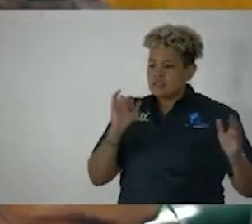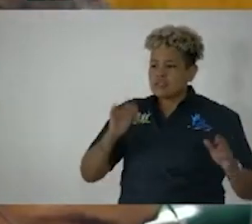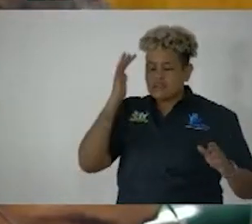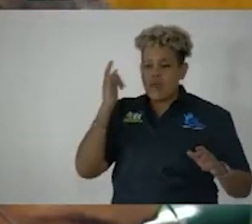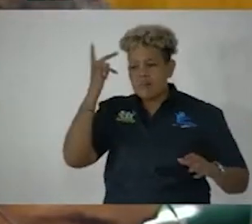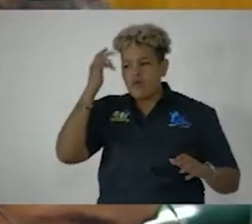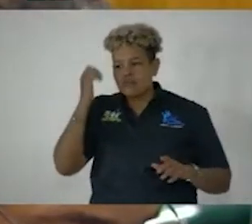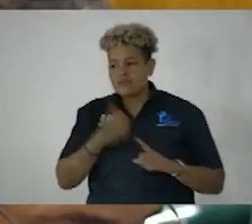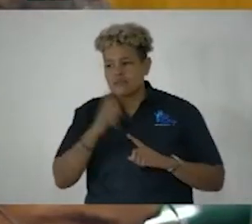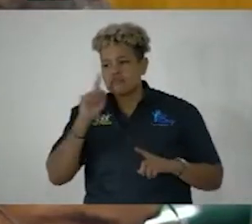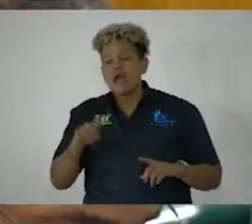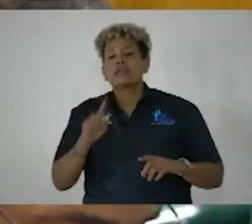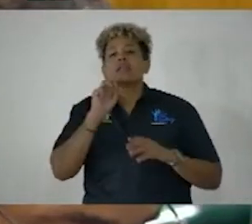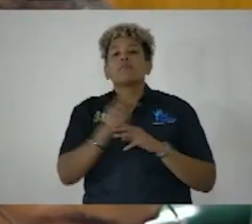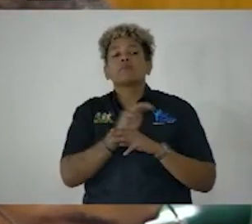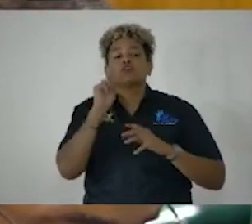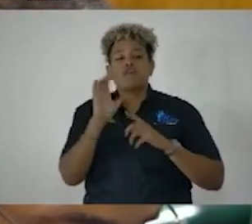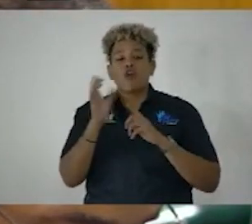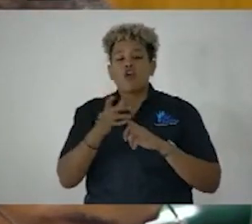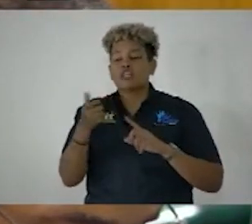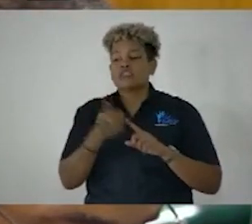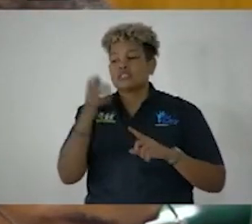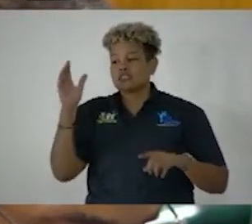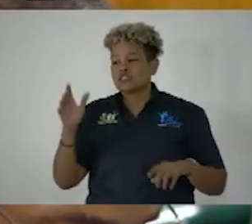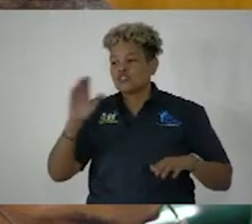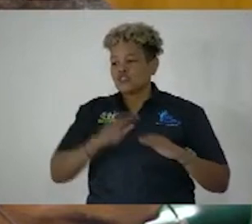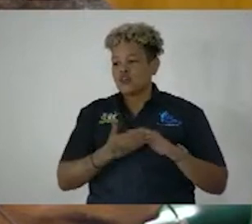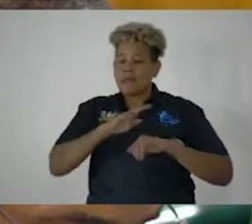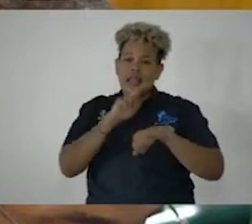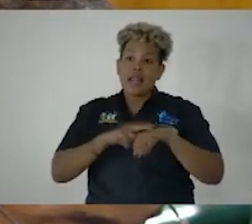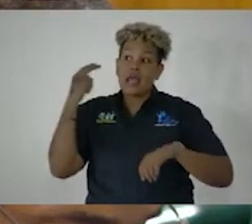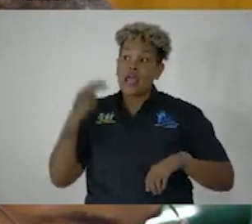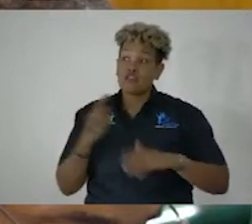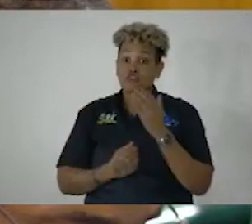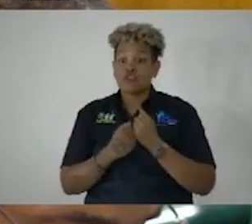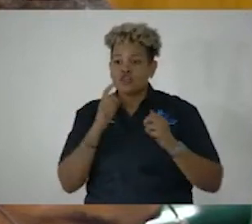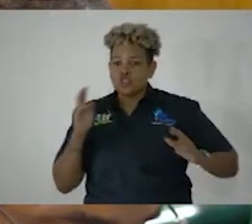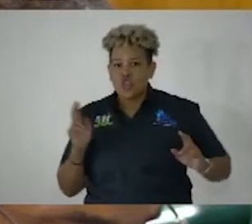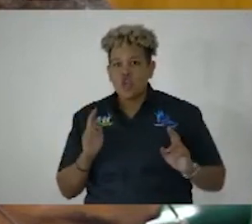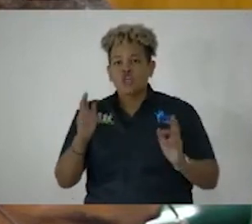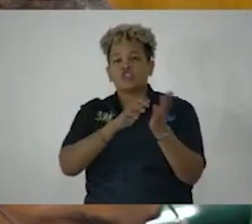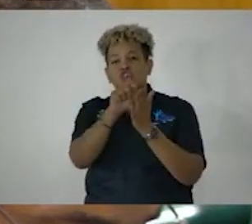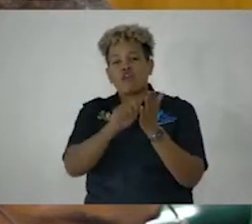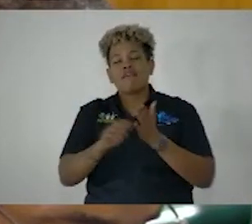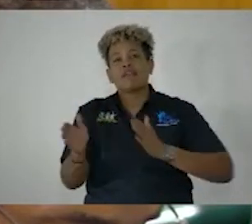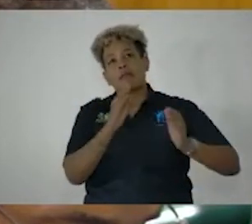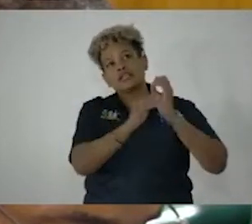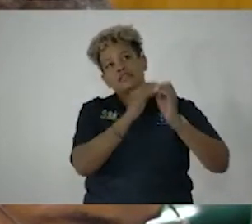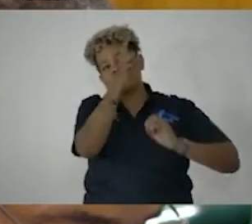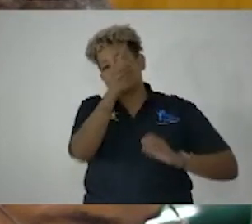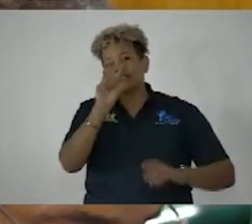Prime Minister mandated the Ministry of Culture and the Jamaica National Heritage Trust to urgently craft a plan to see